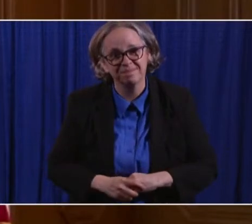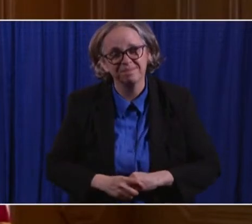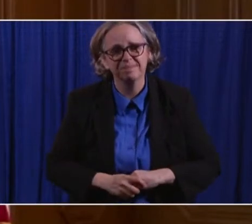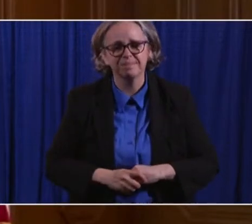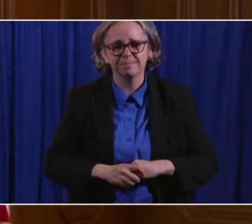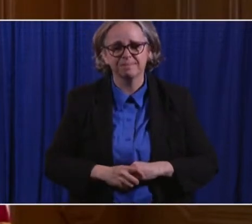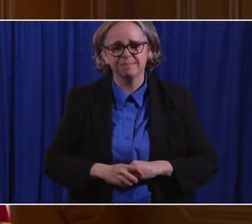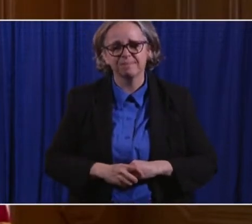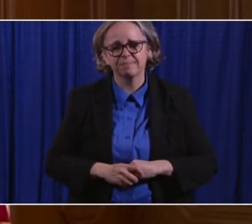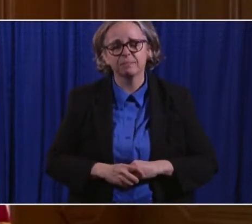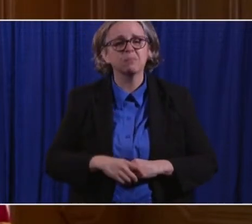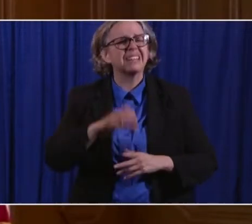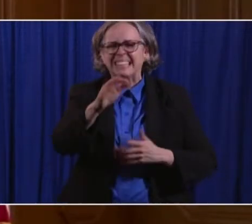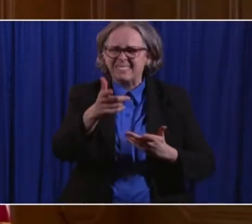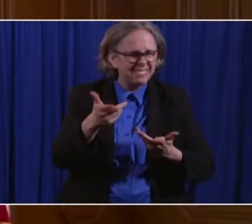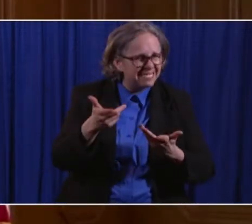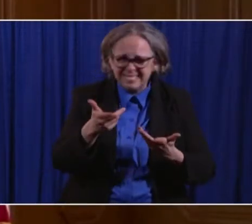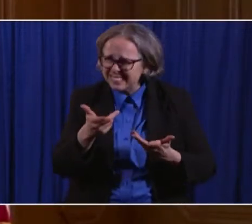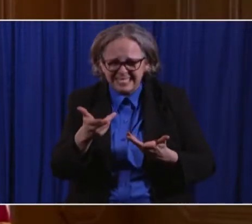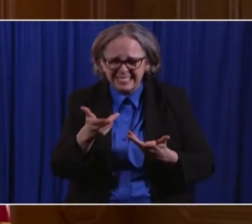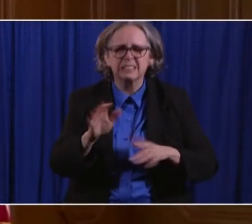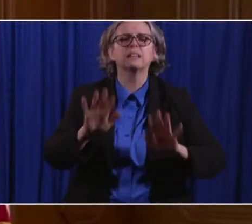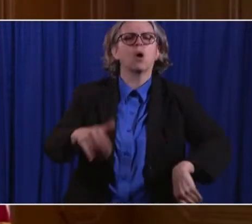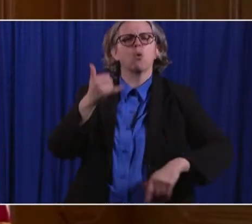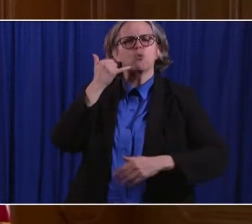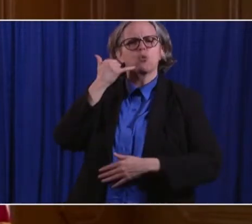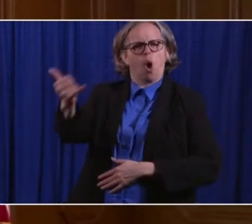can also call